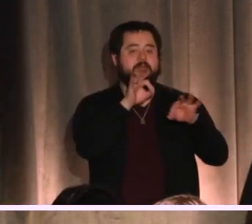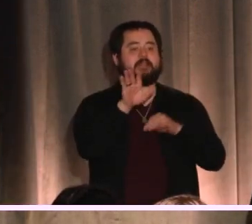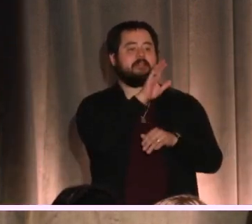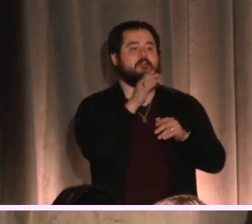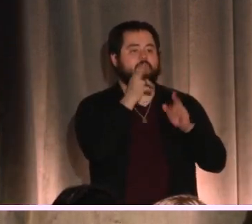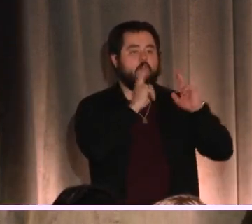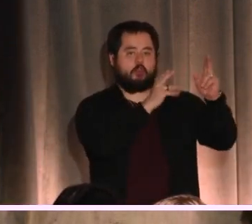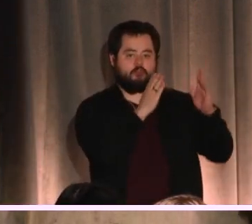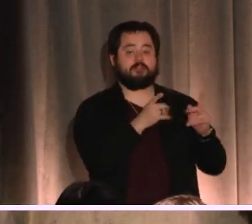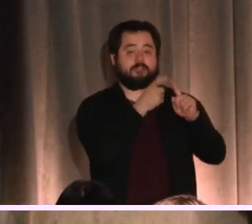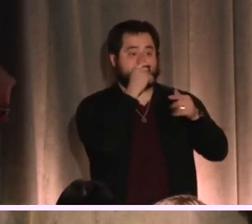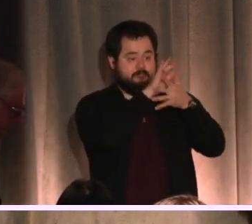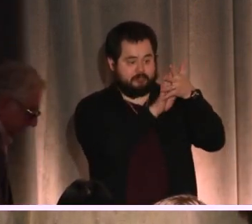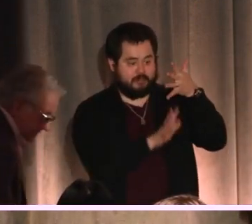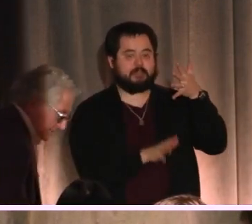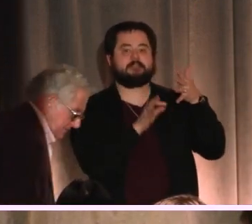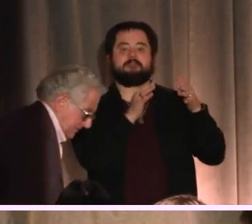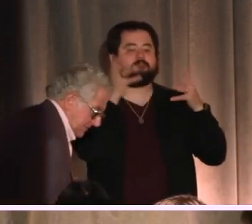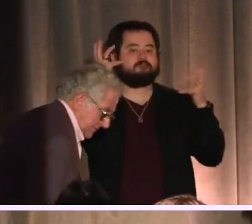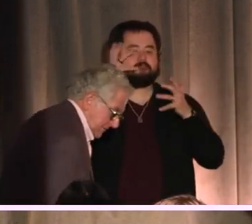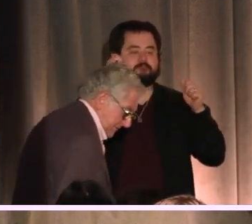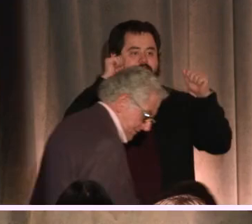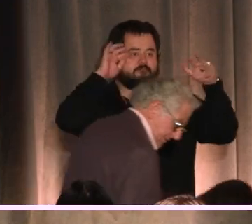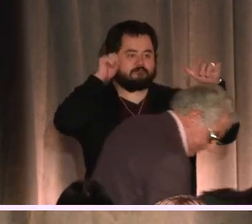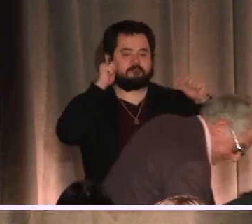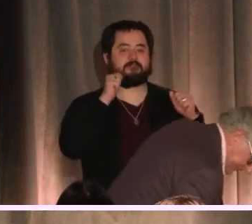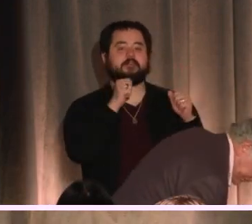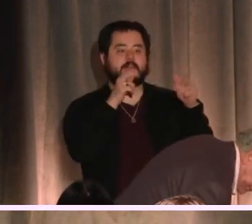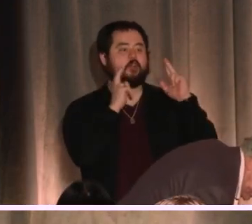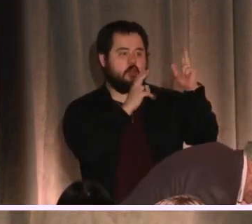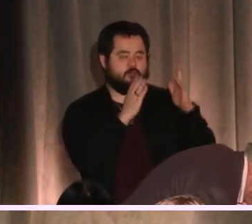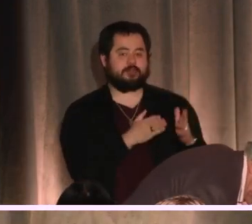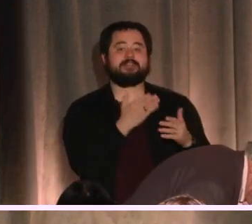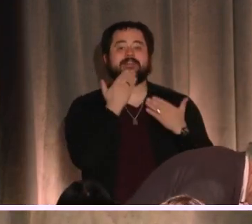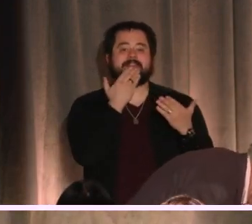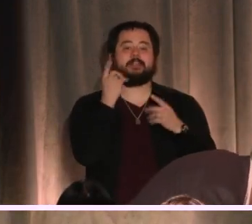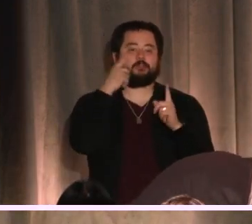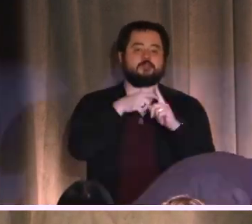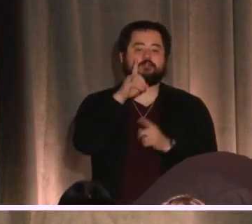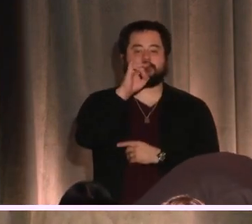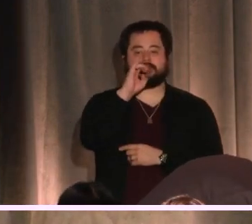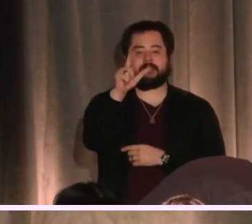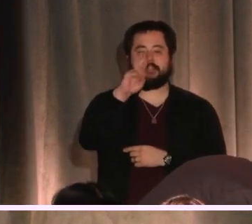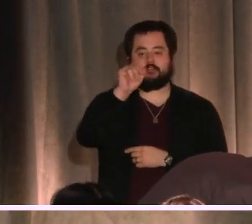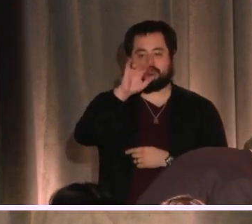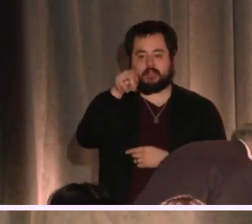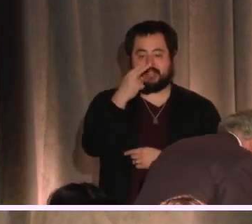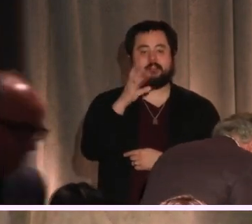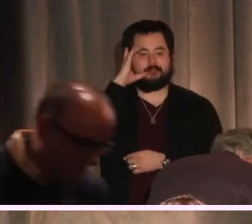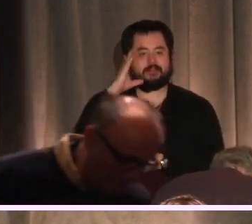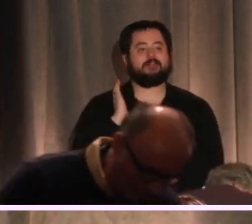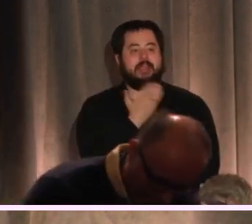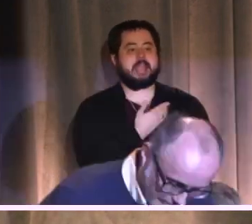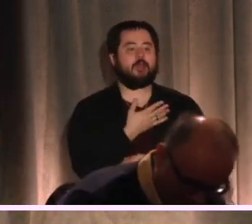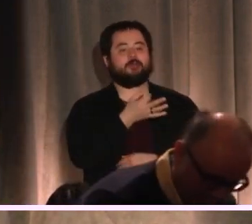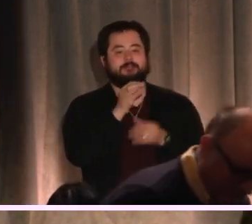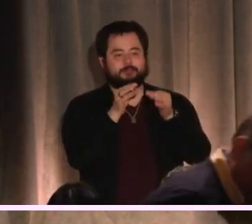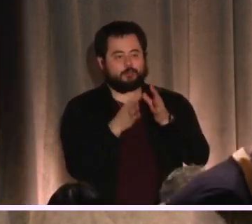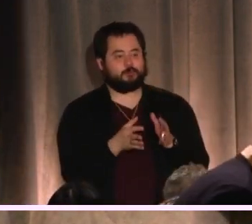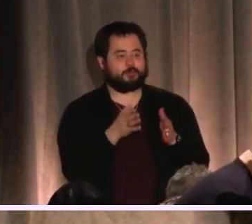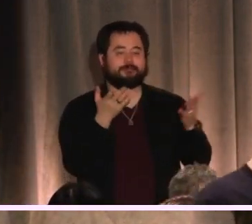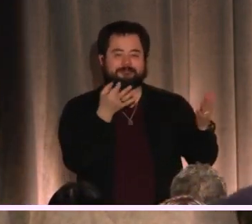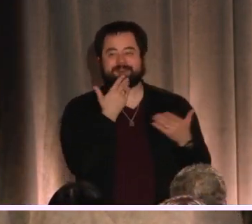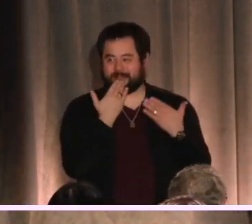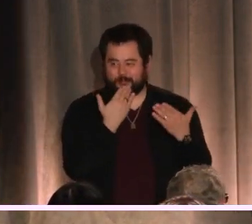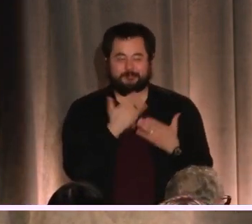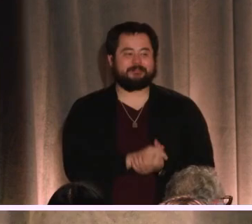remarkable nominees. And also thanks to Daniel Randolph, our sign language interpreting professionals, thank you,